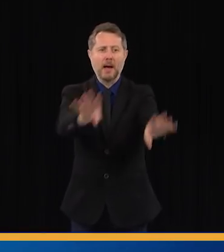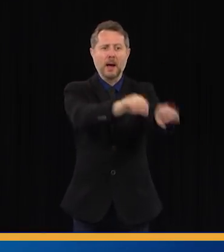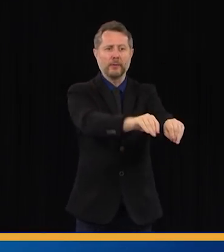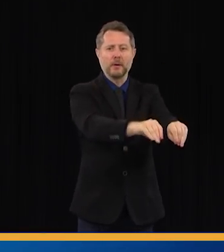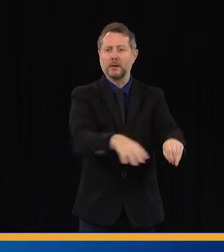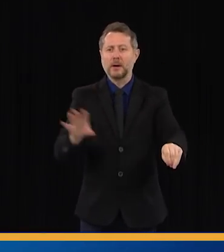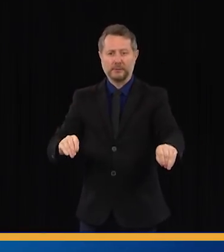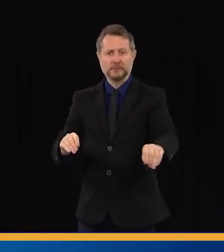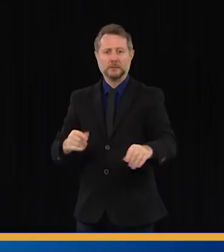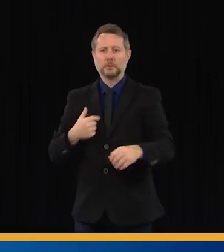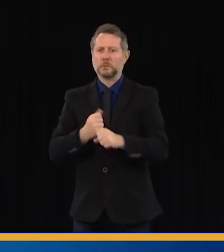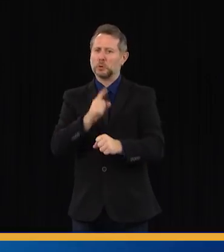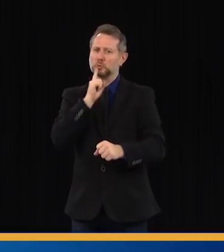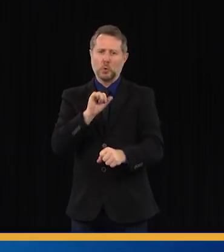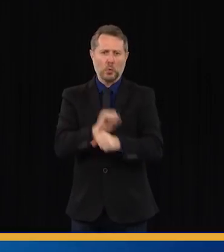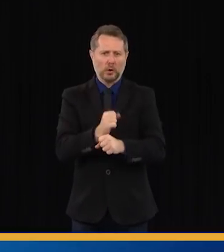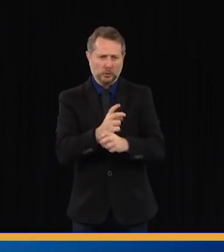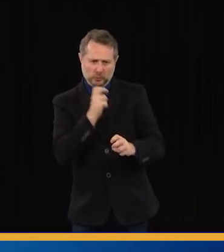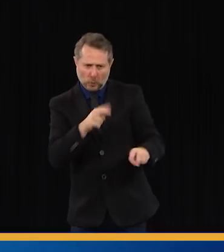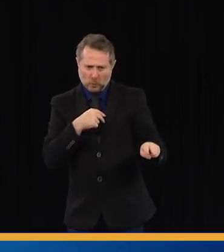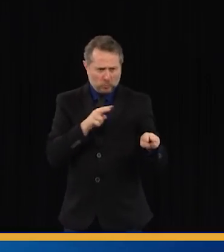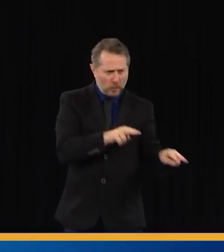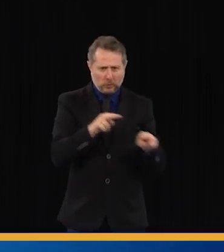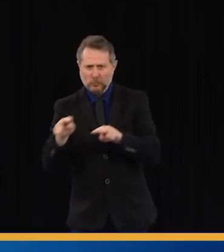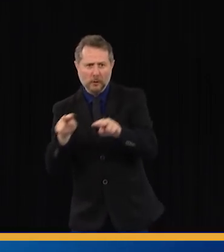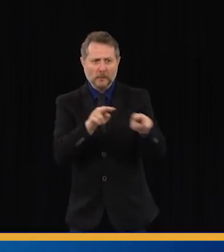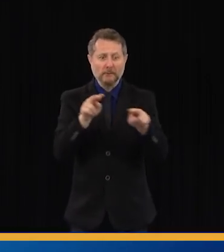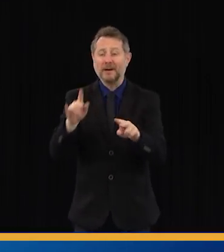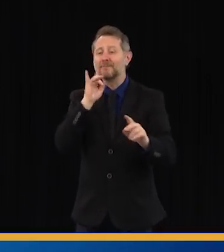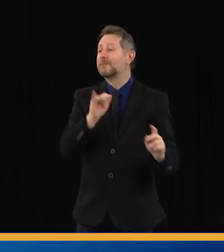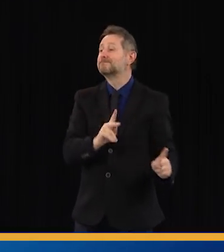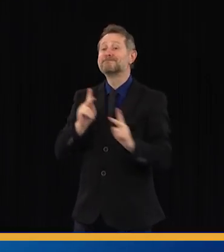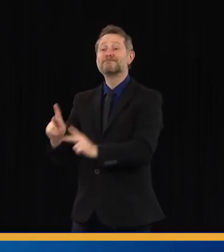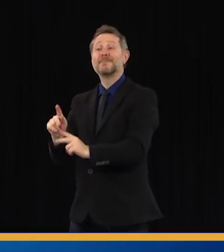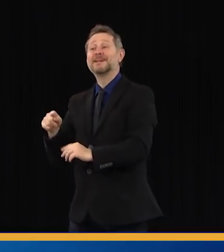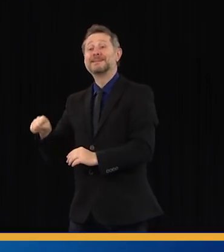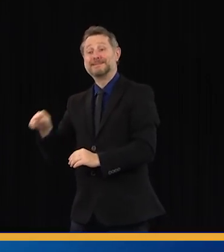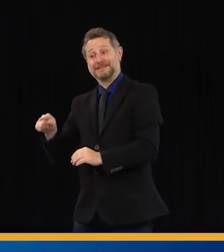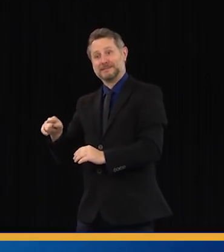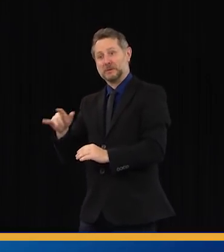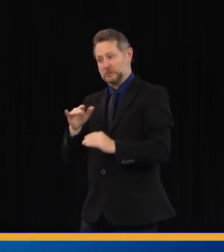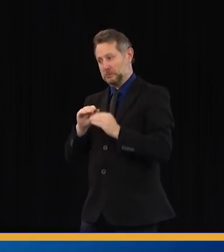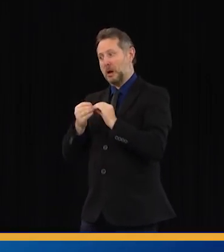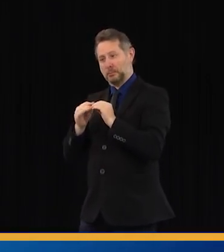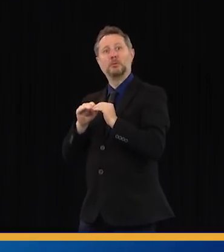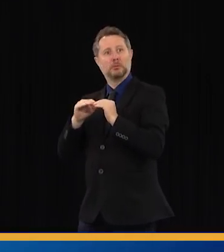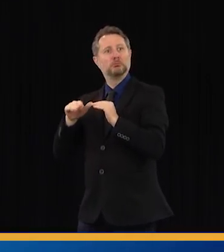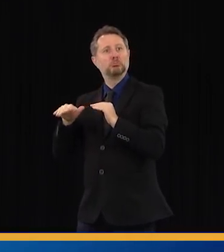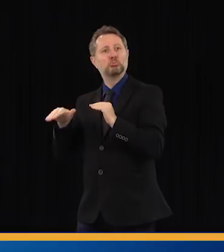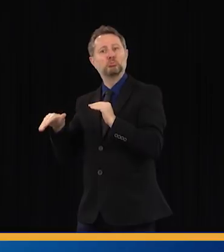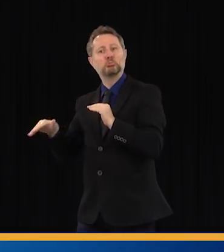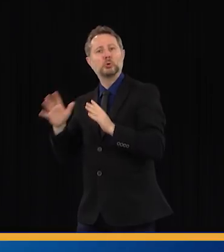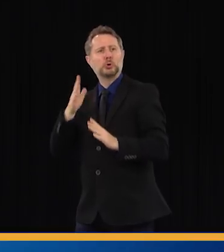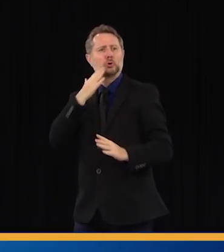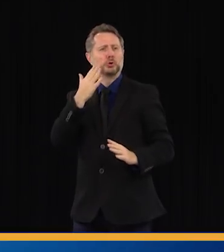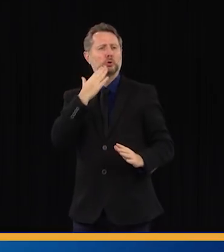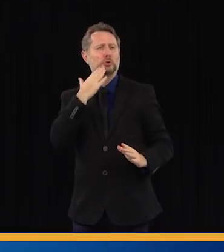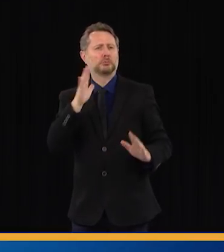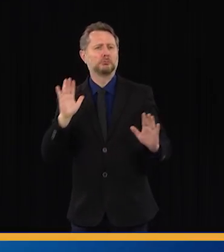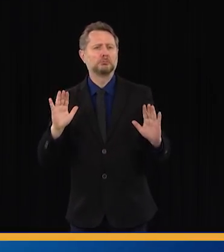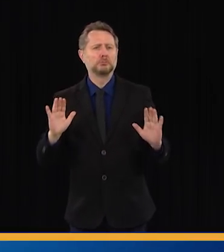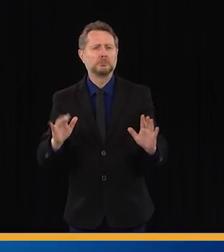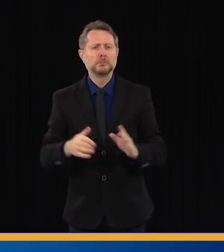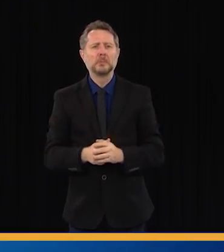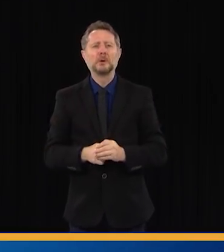stamp them out right away before they grow. But you see the stabilization there, and that has been good too.